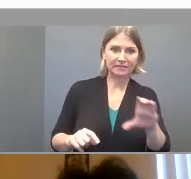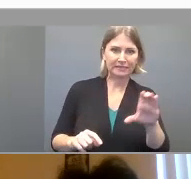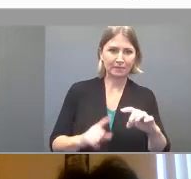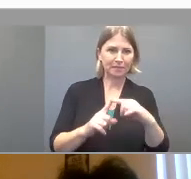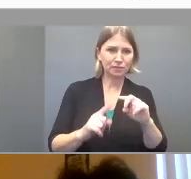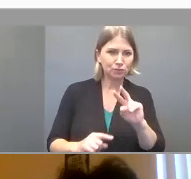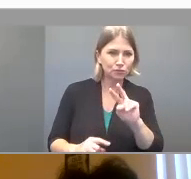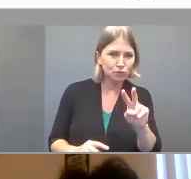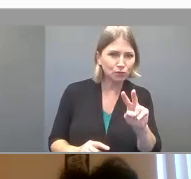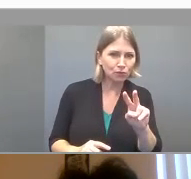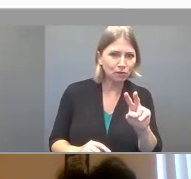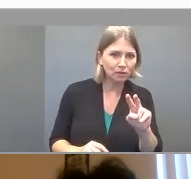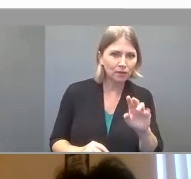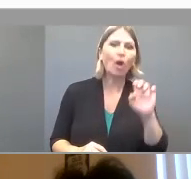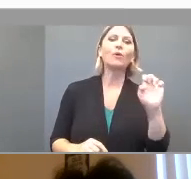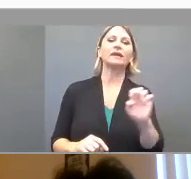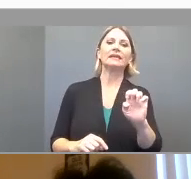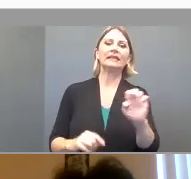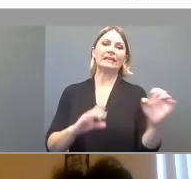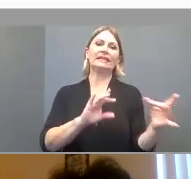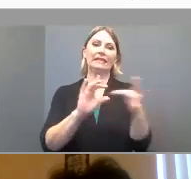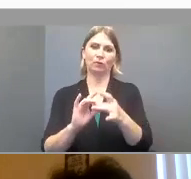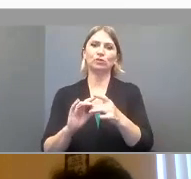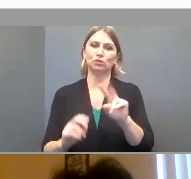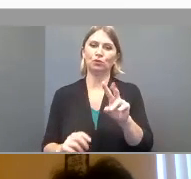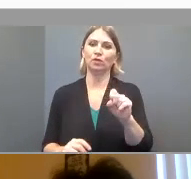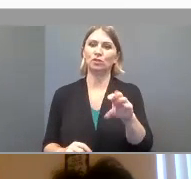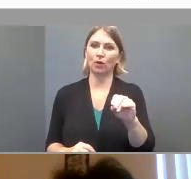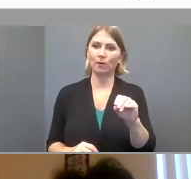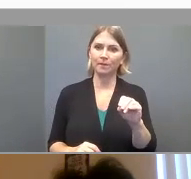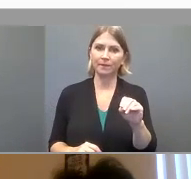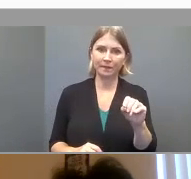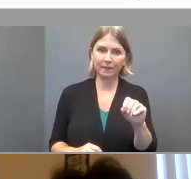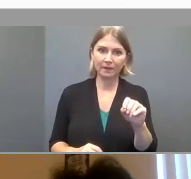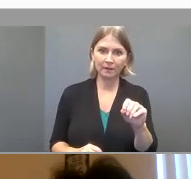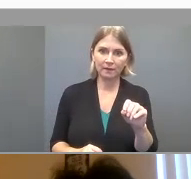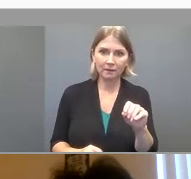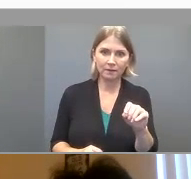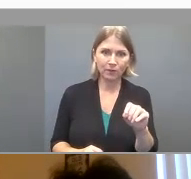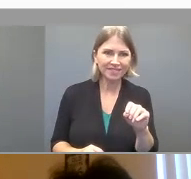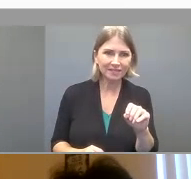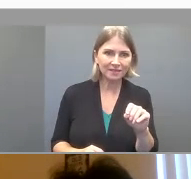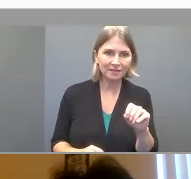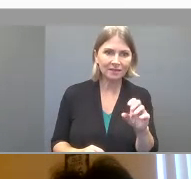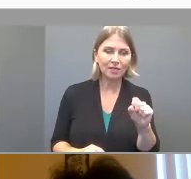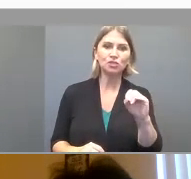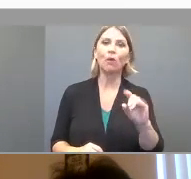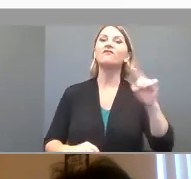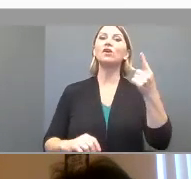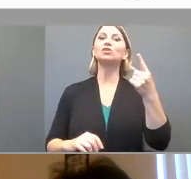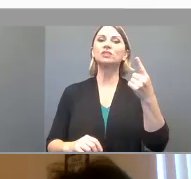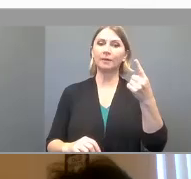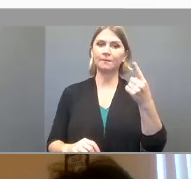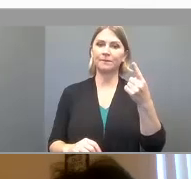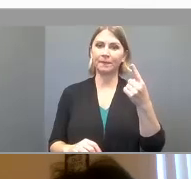I have 2 questions from, so basically I want to ask Yaswanti, Vasireddy and Indu. First I will go with